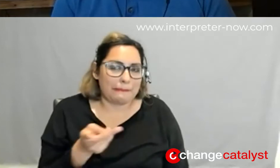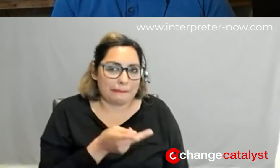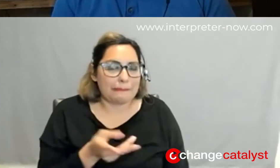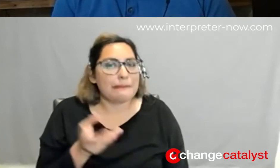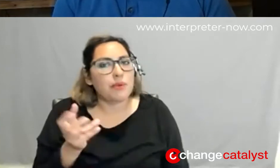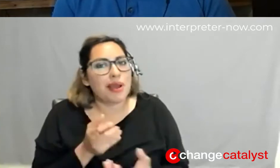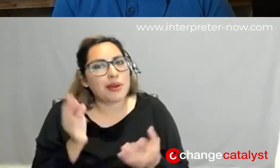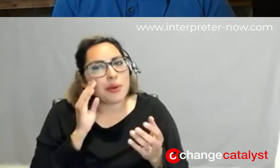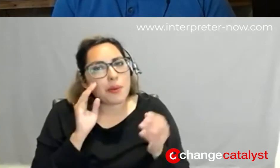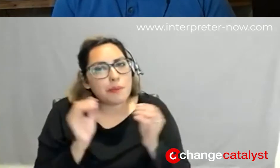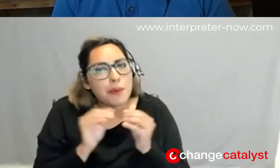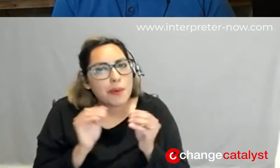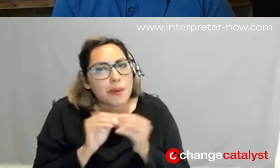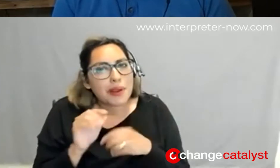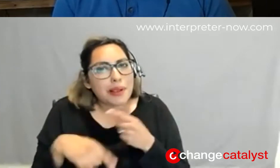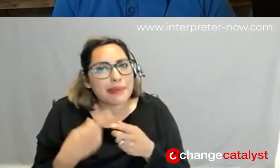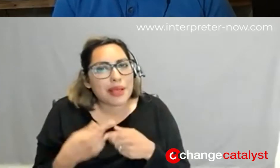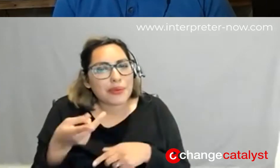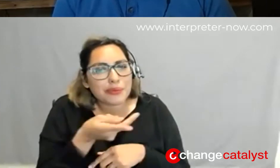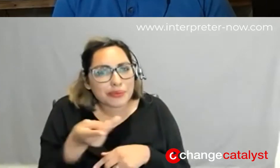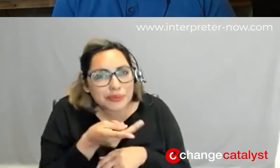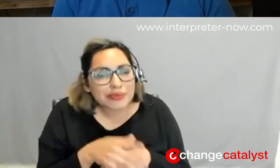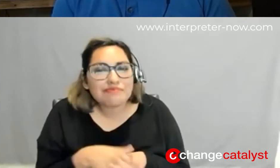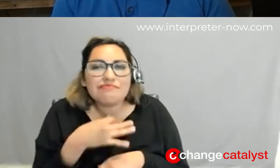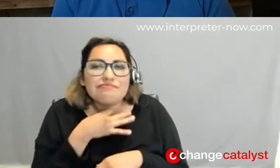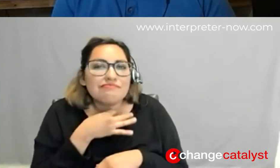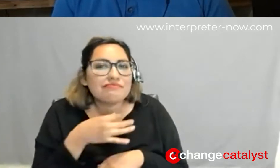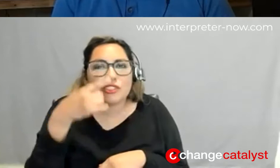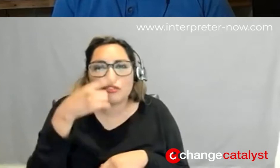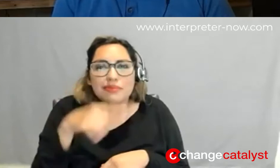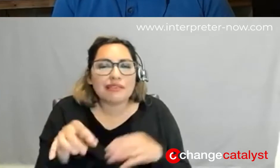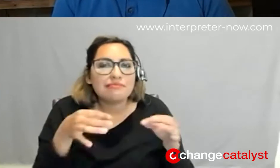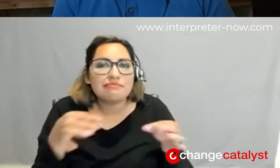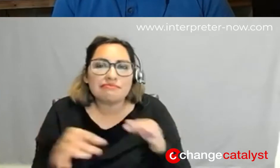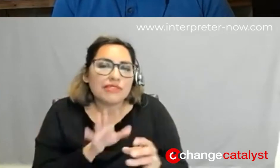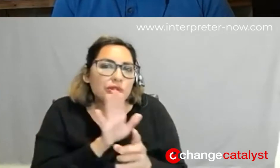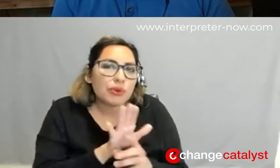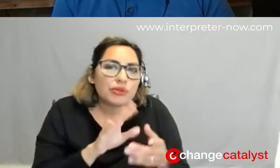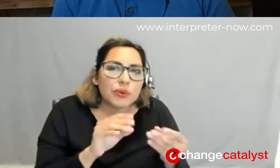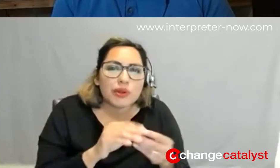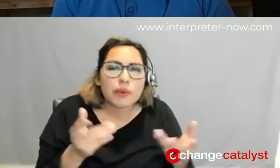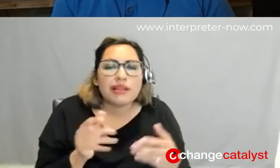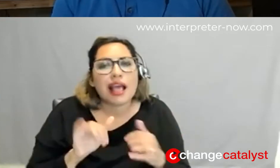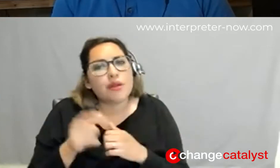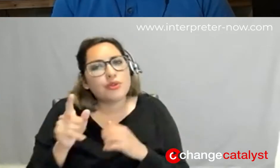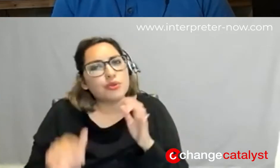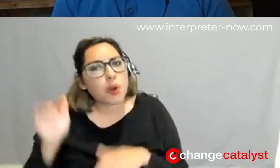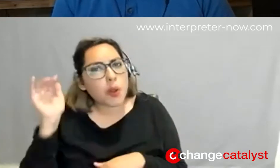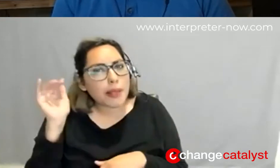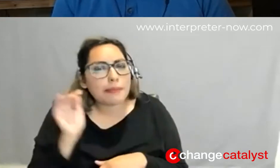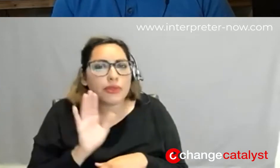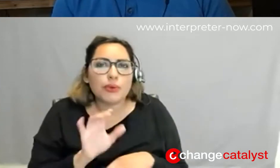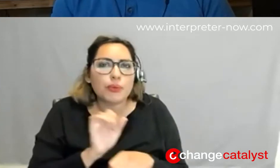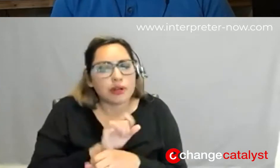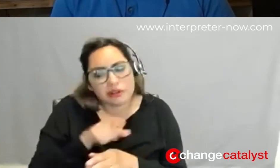you more about you personally. So if you could just start by saying a bit about your story. Where did you grow up? How did you come to do the work you do today?